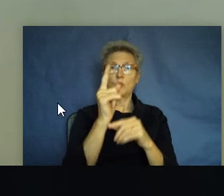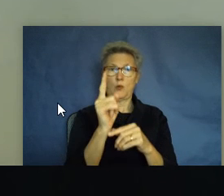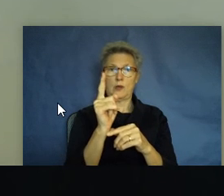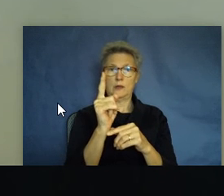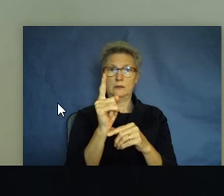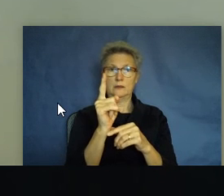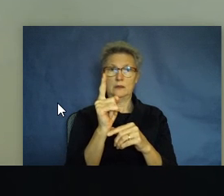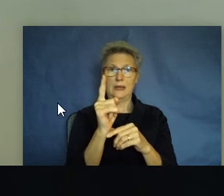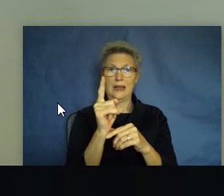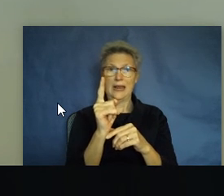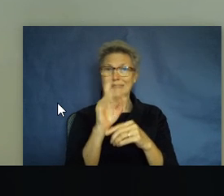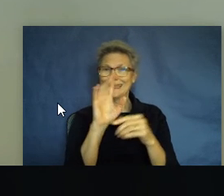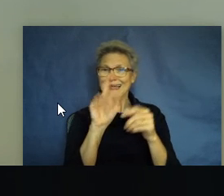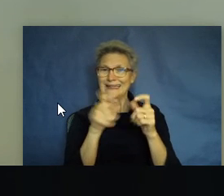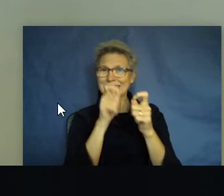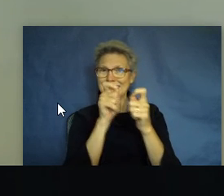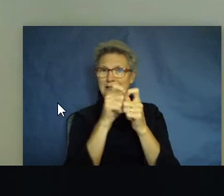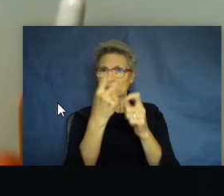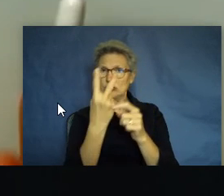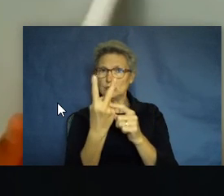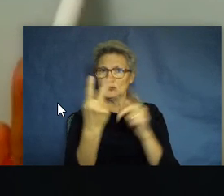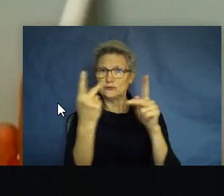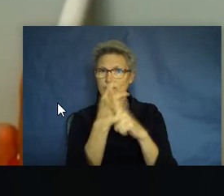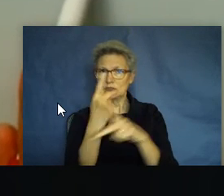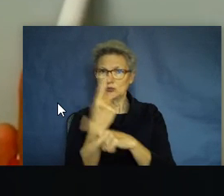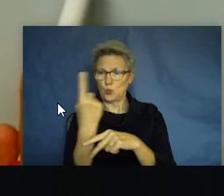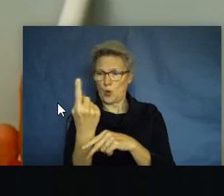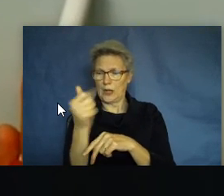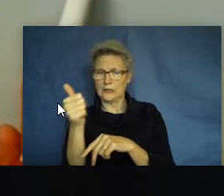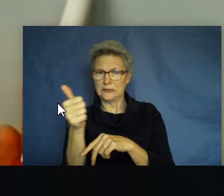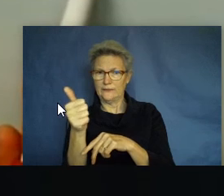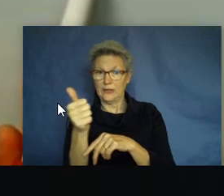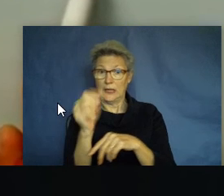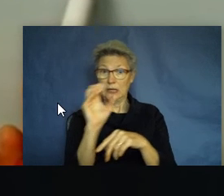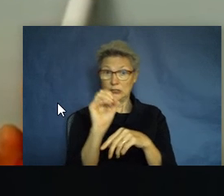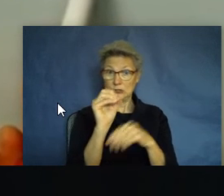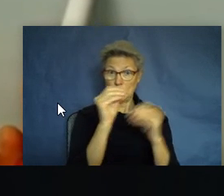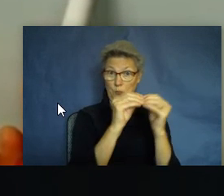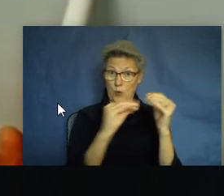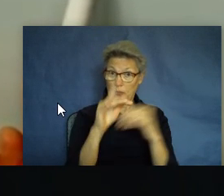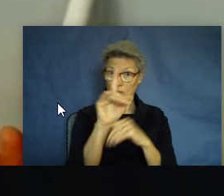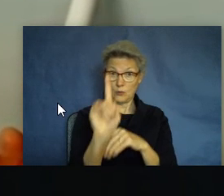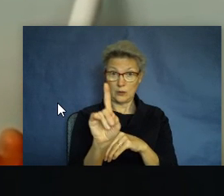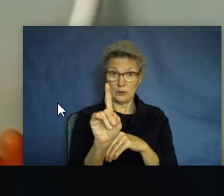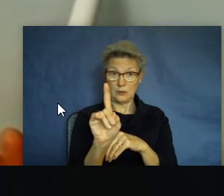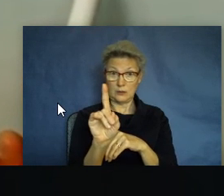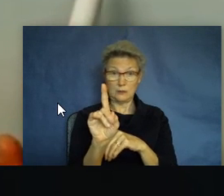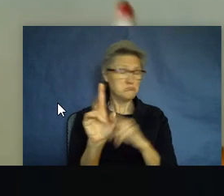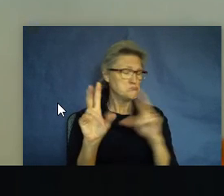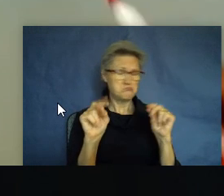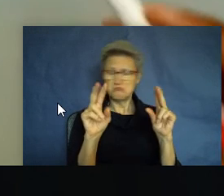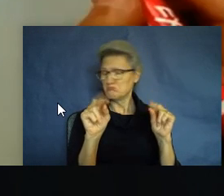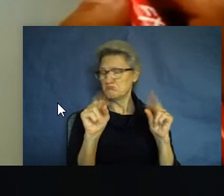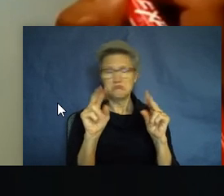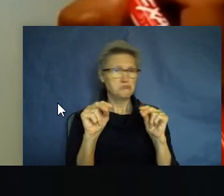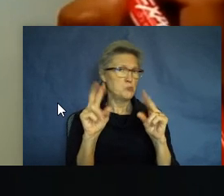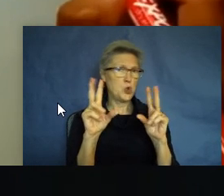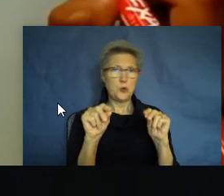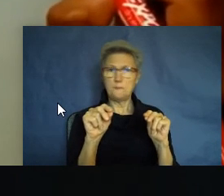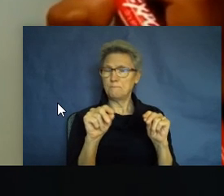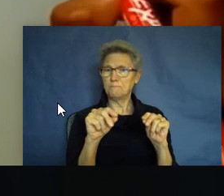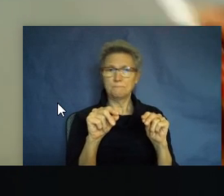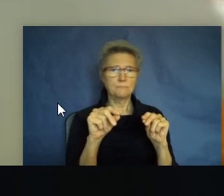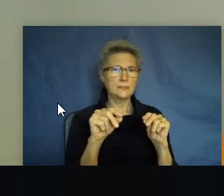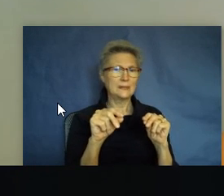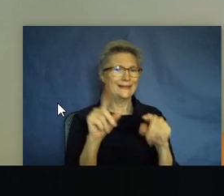has exactly 2 factors, which are 1 in itself. Is 0 greater than 1? No, it's not, right?